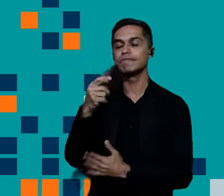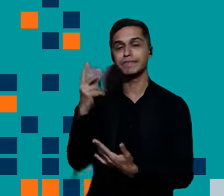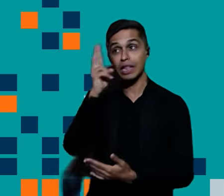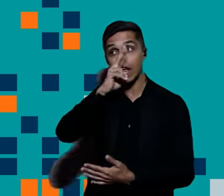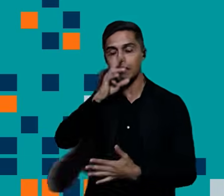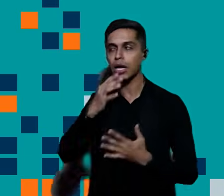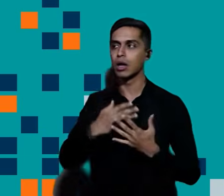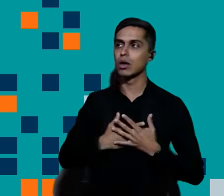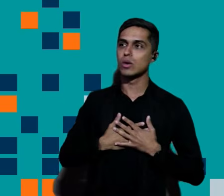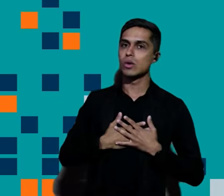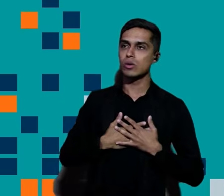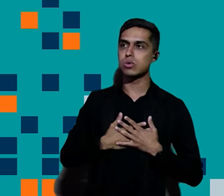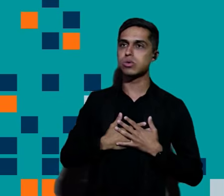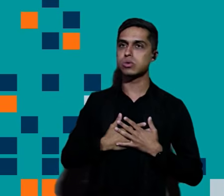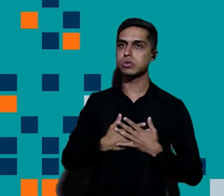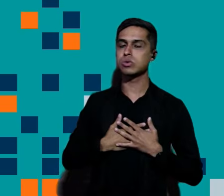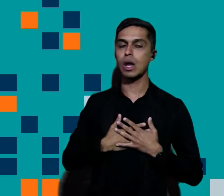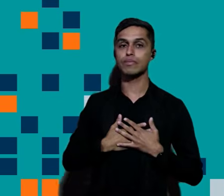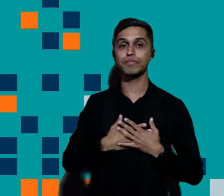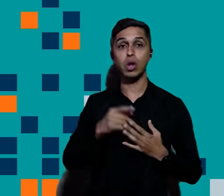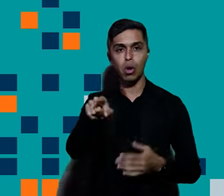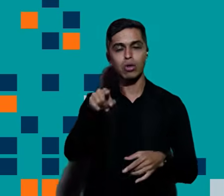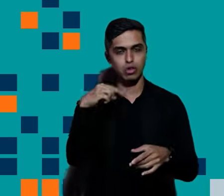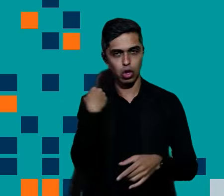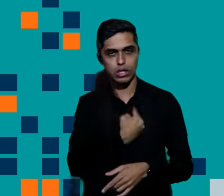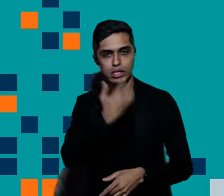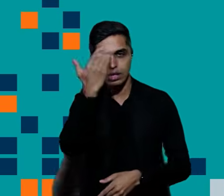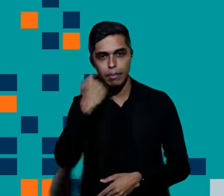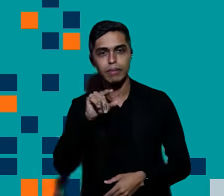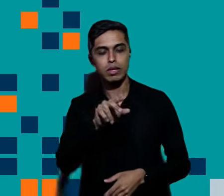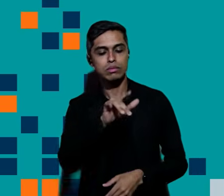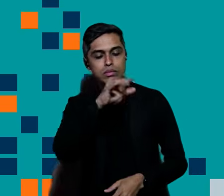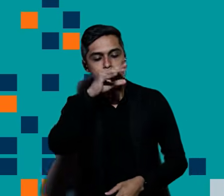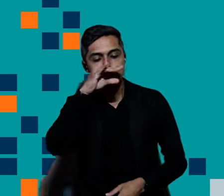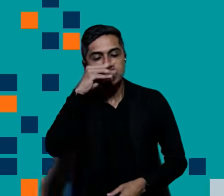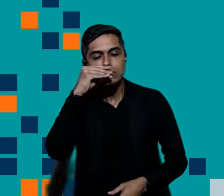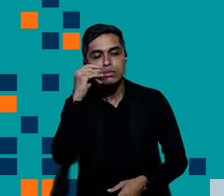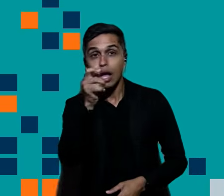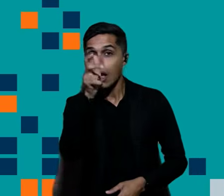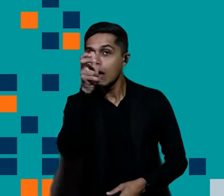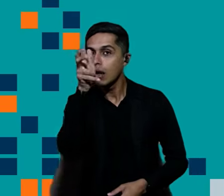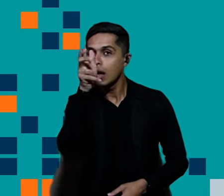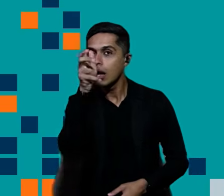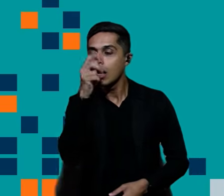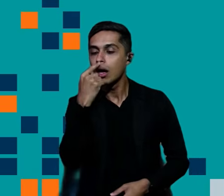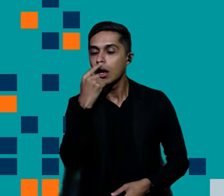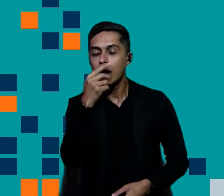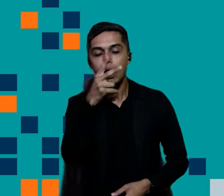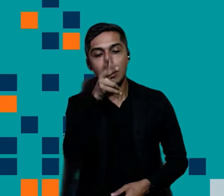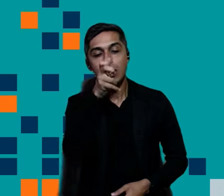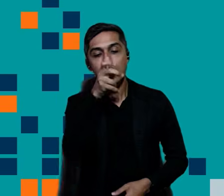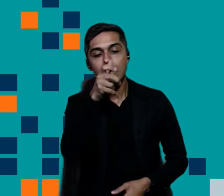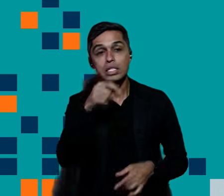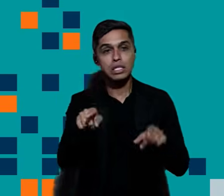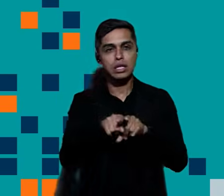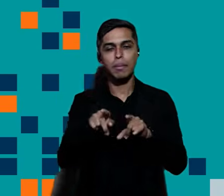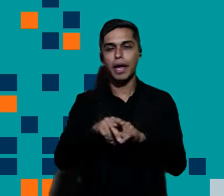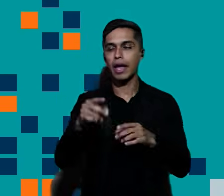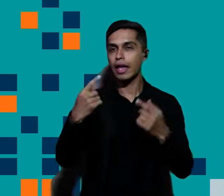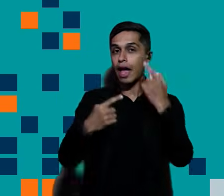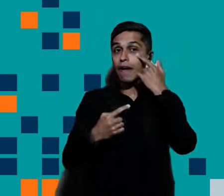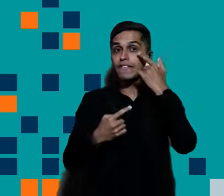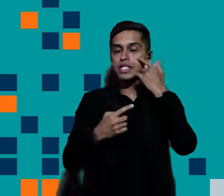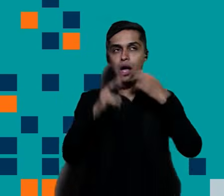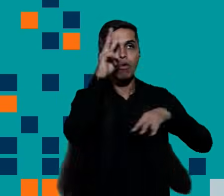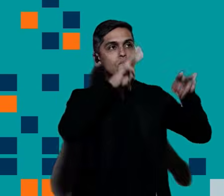scent of smell, its cortex, and the visual memory cortex are very close together. You know when you're